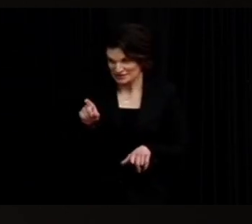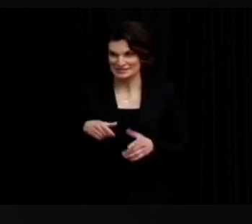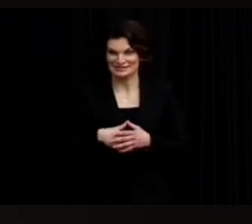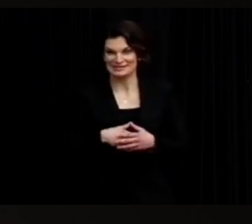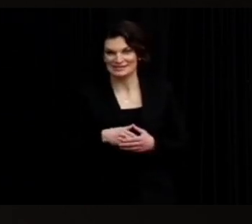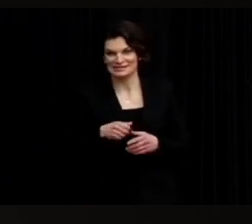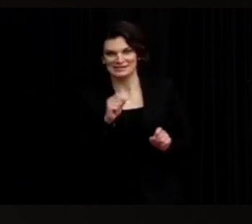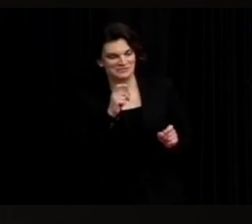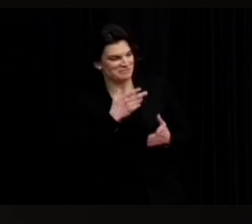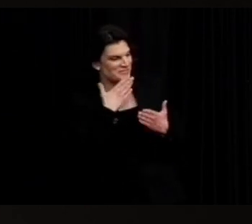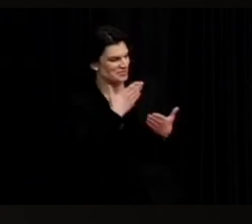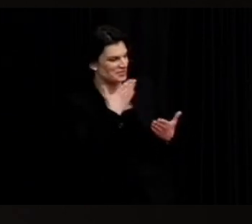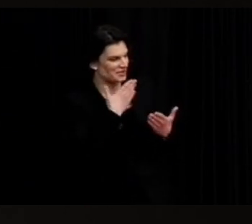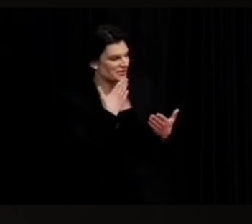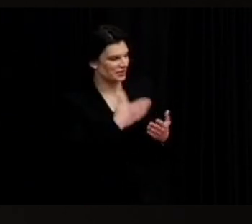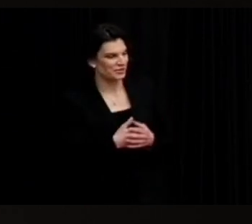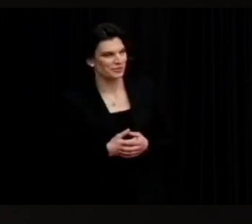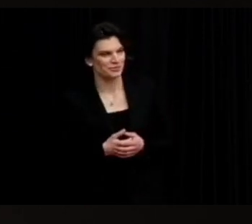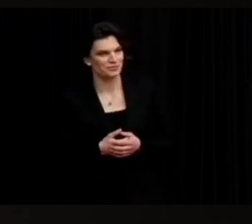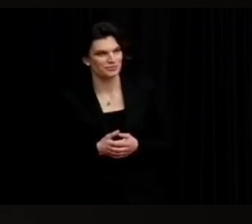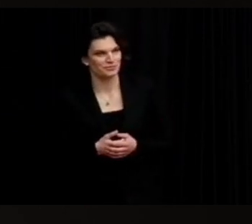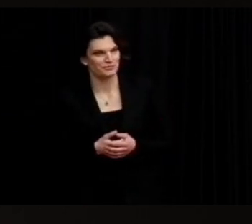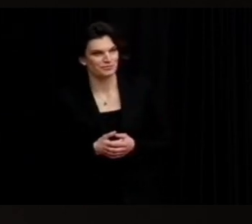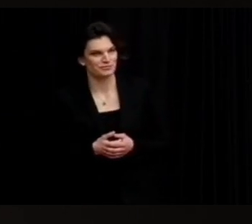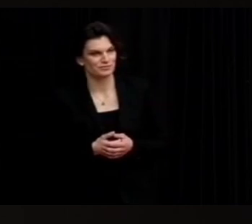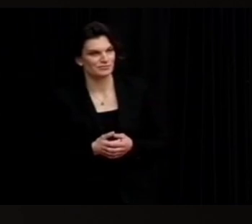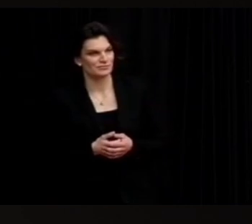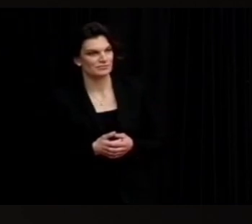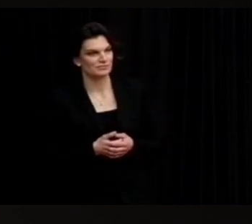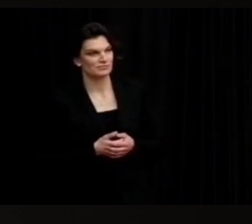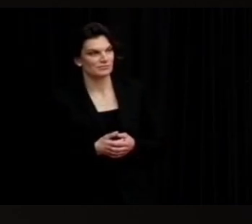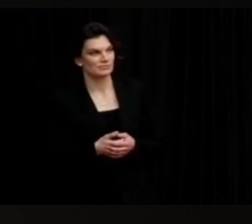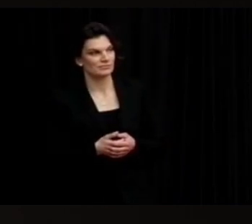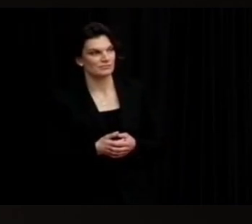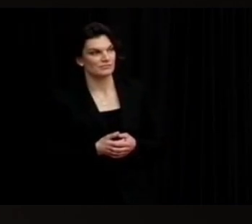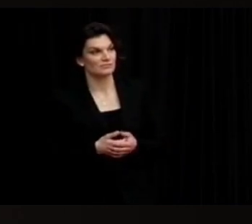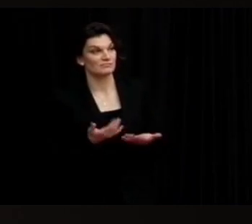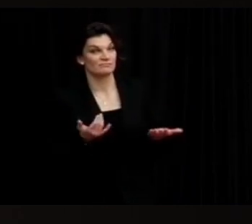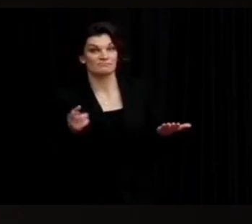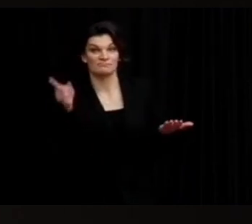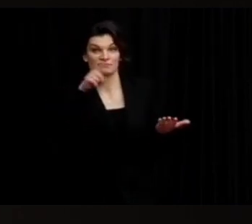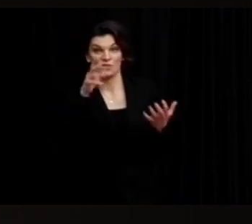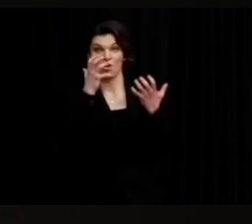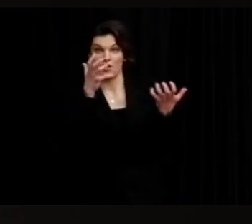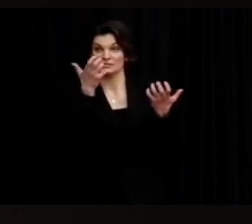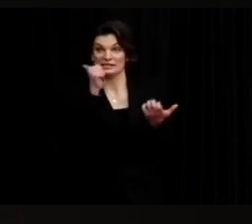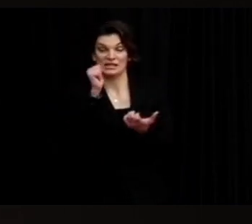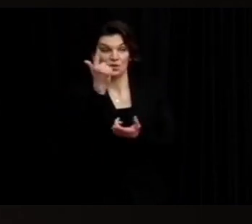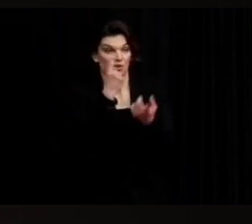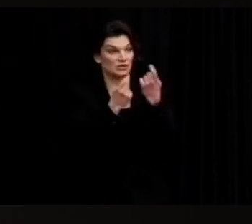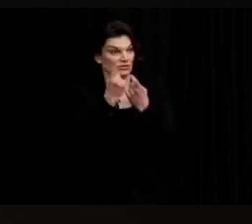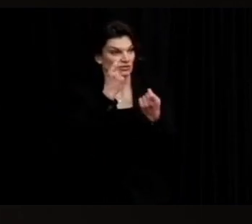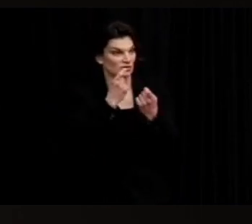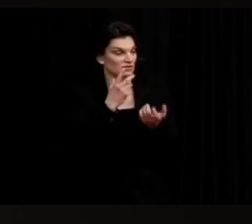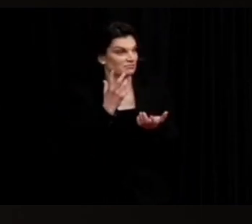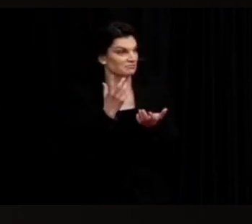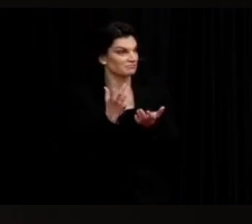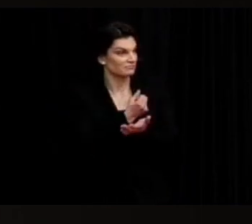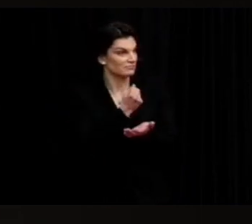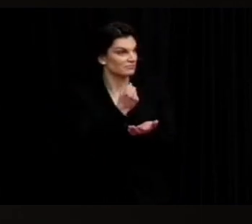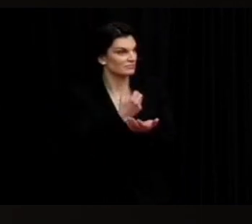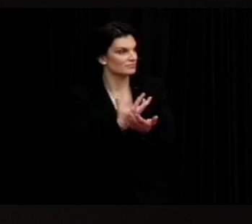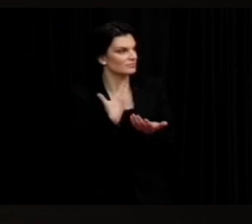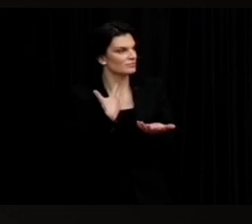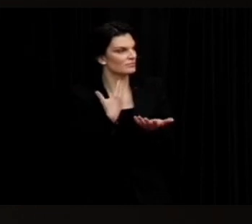Thank you. We would like to give a moment to the audience for any questions that you folks have. I think it's important